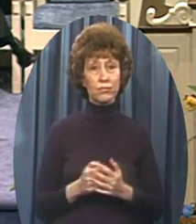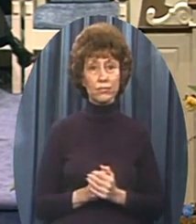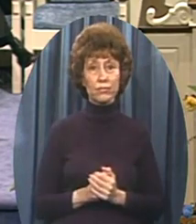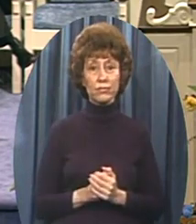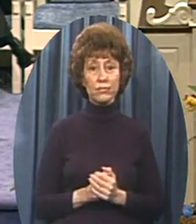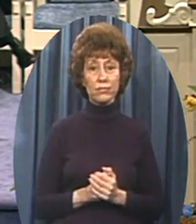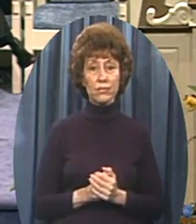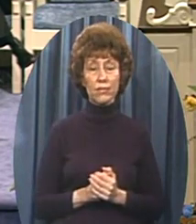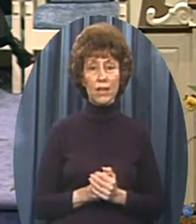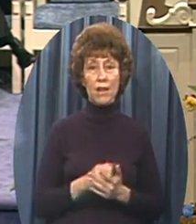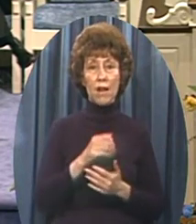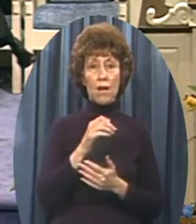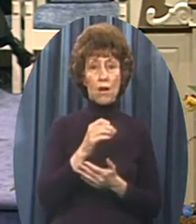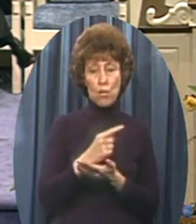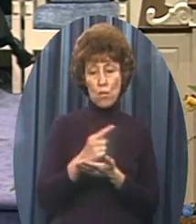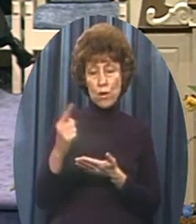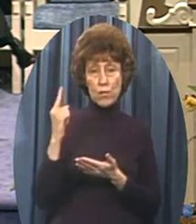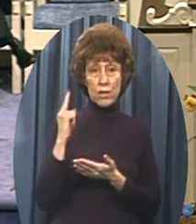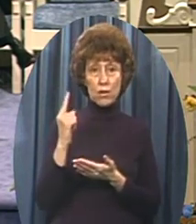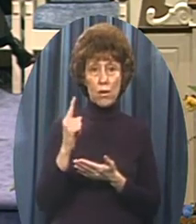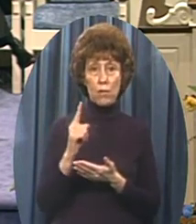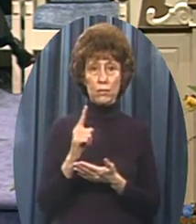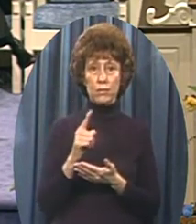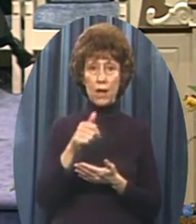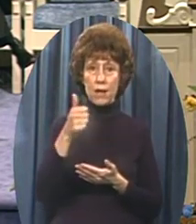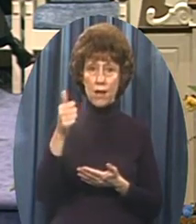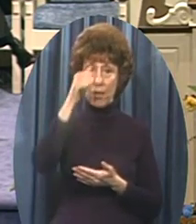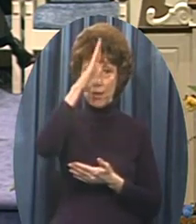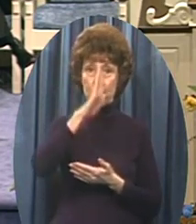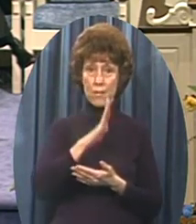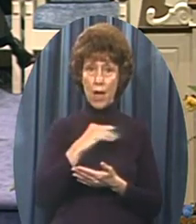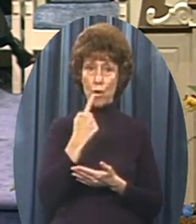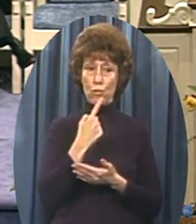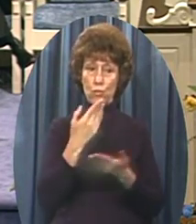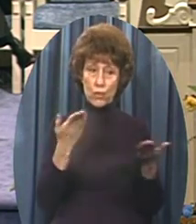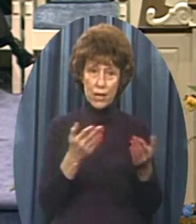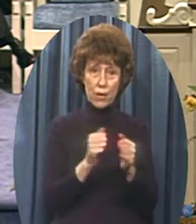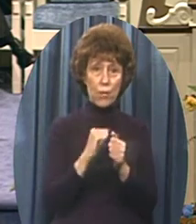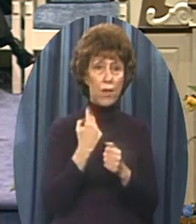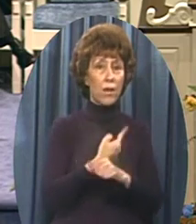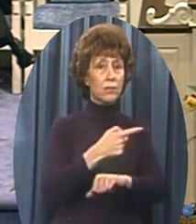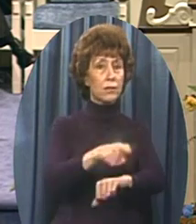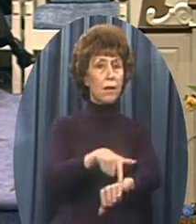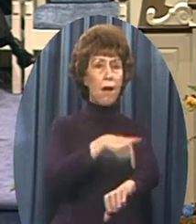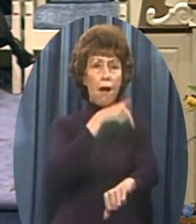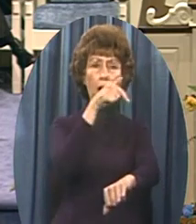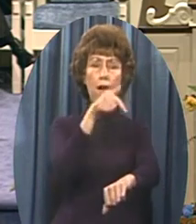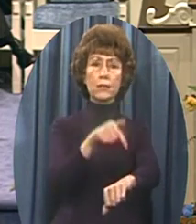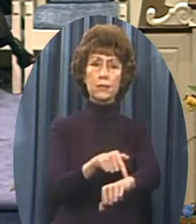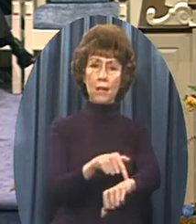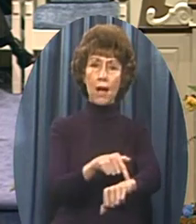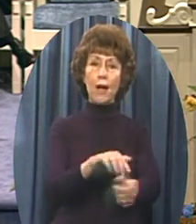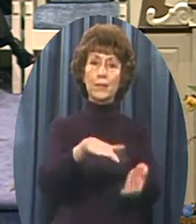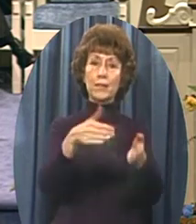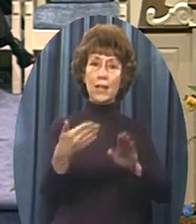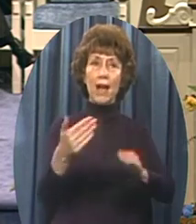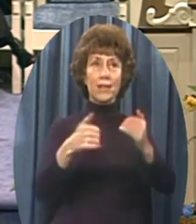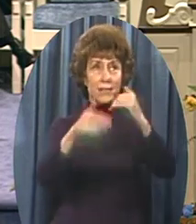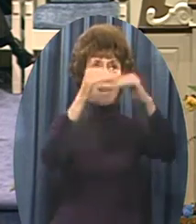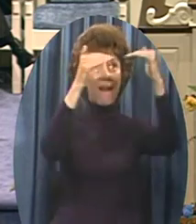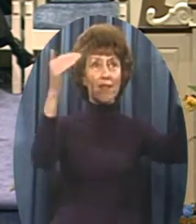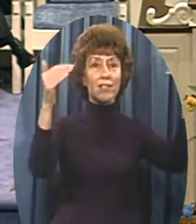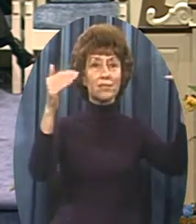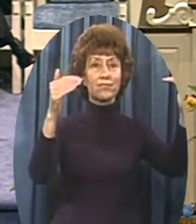beginning, Arthur Kessler, Friday, 72 years old. We'll sure miss him, but thank God we know where he is. We haven't lost him. We know where he